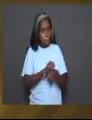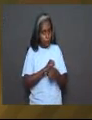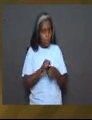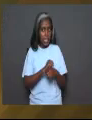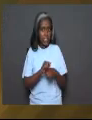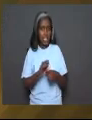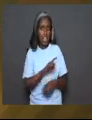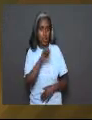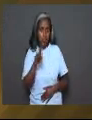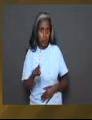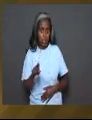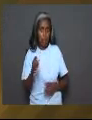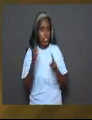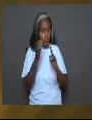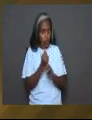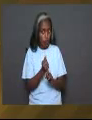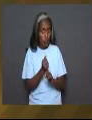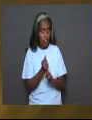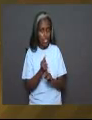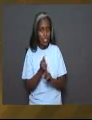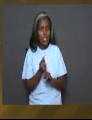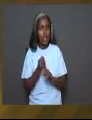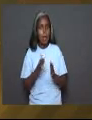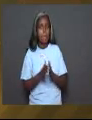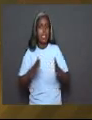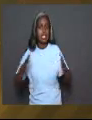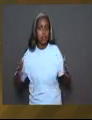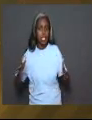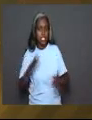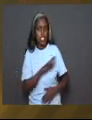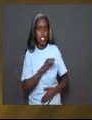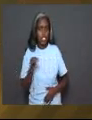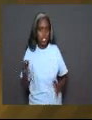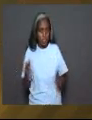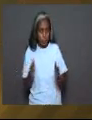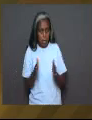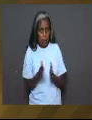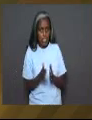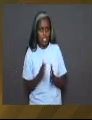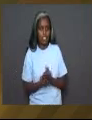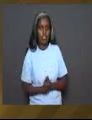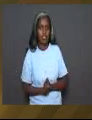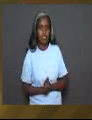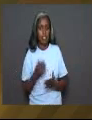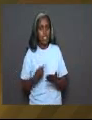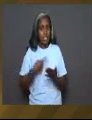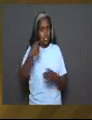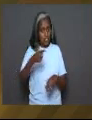problems involving maximization and minimization.